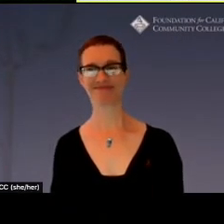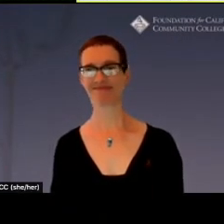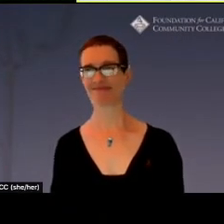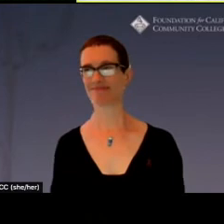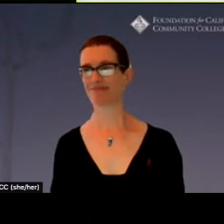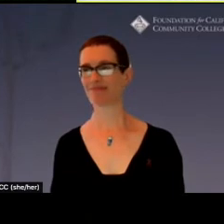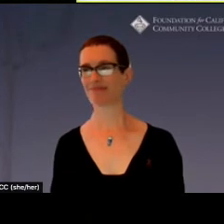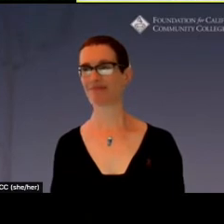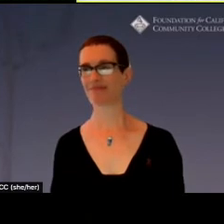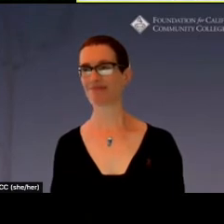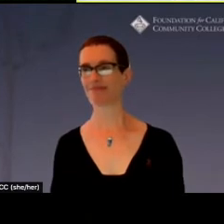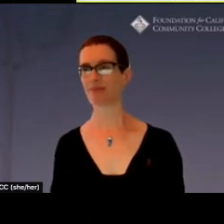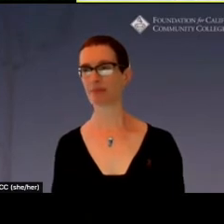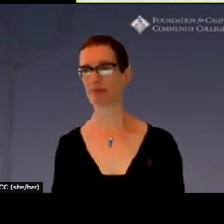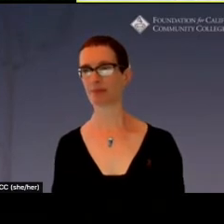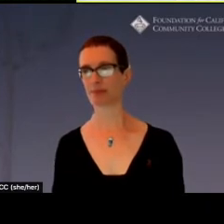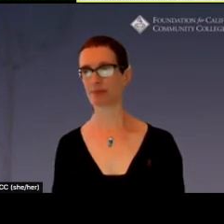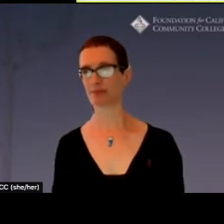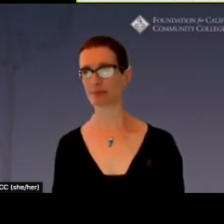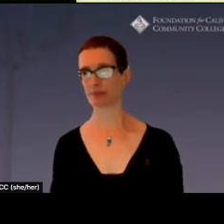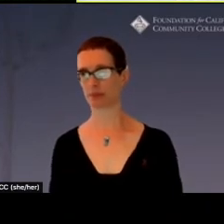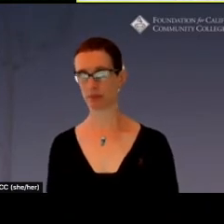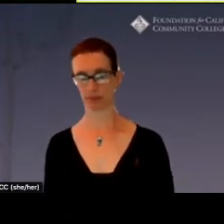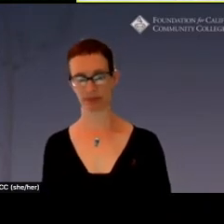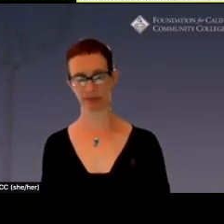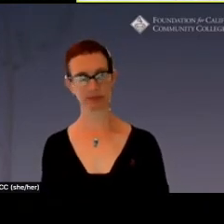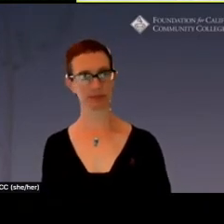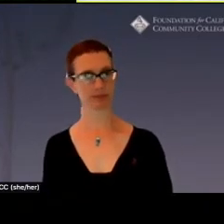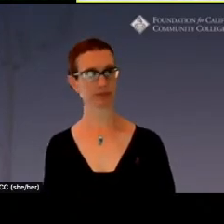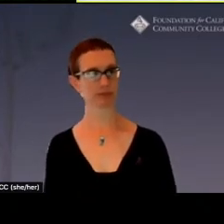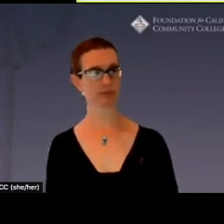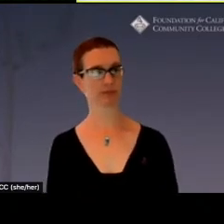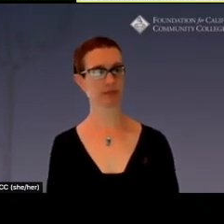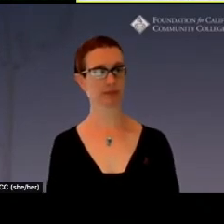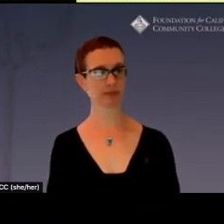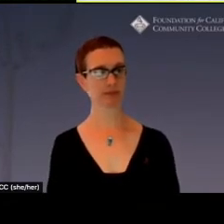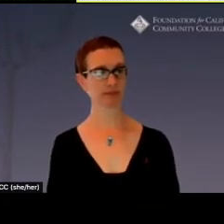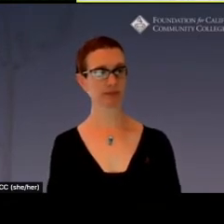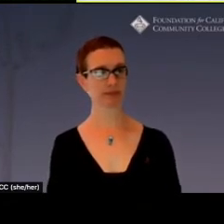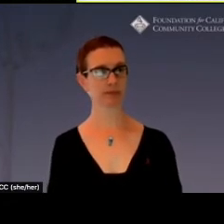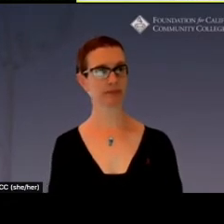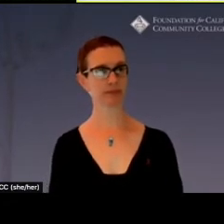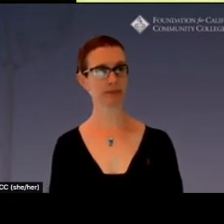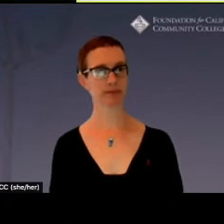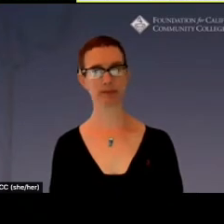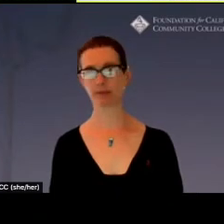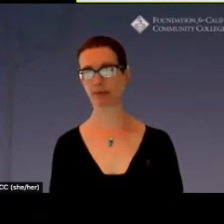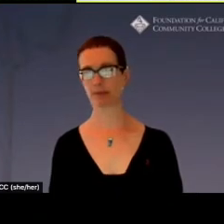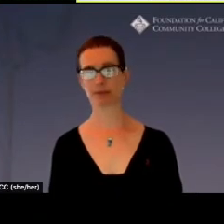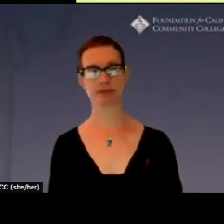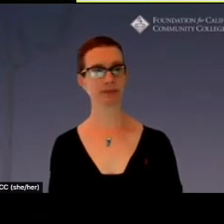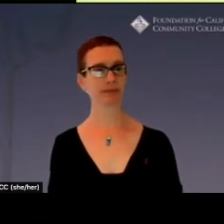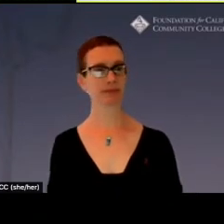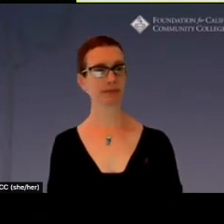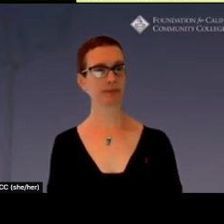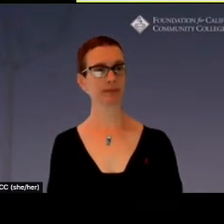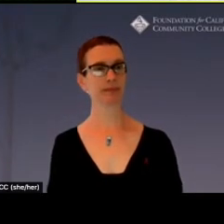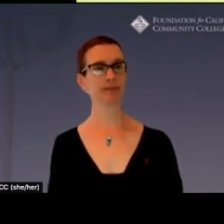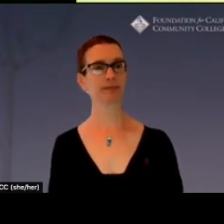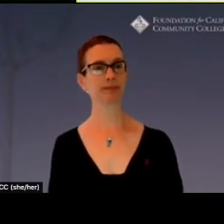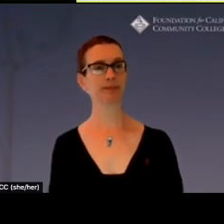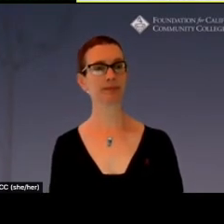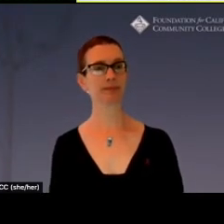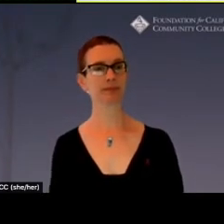was going to say, here's a question we hadn't heard before. This comes from the far north. We border Oregon and